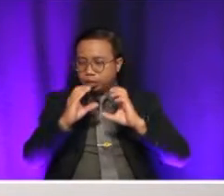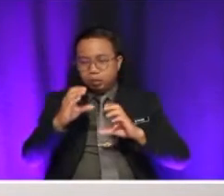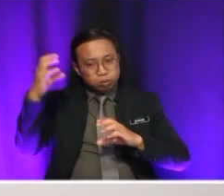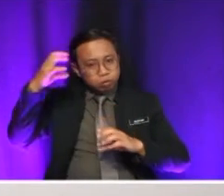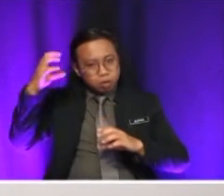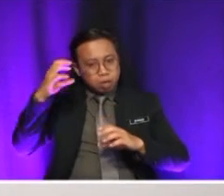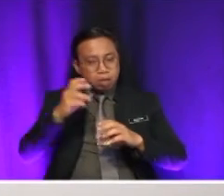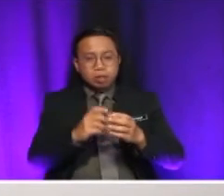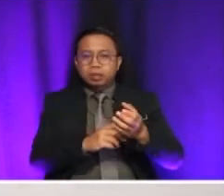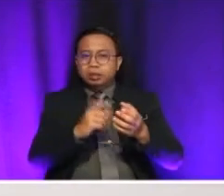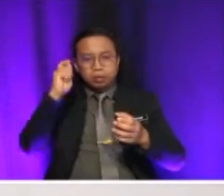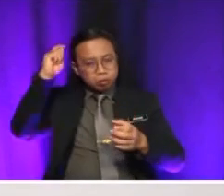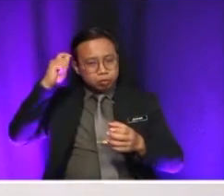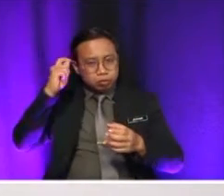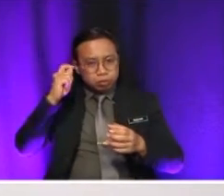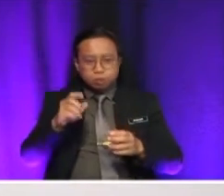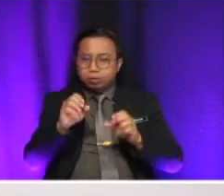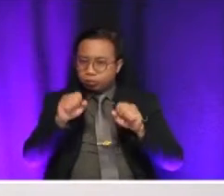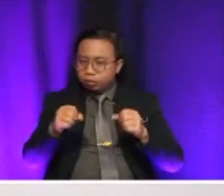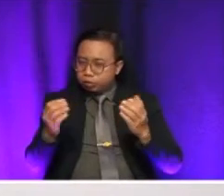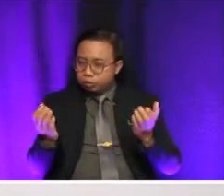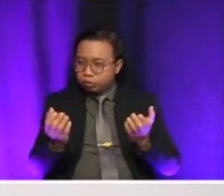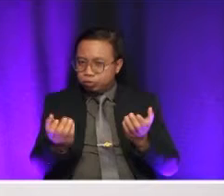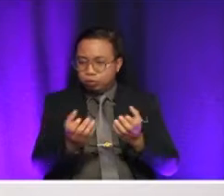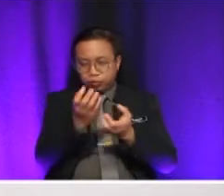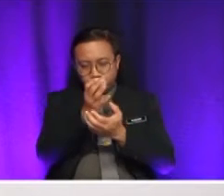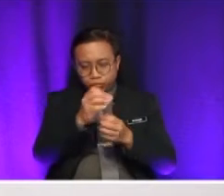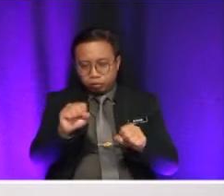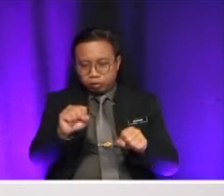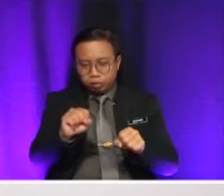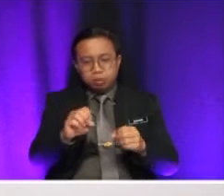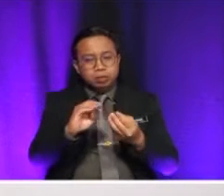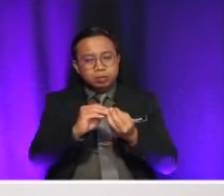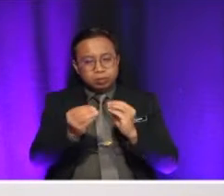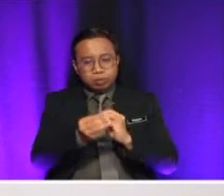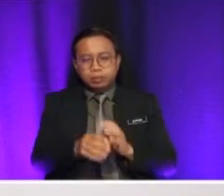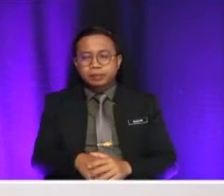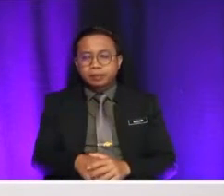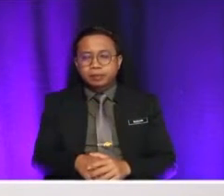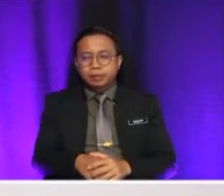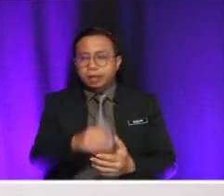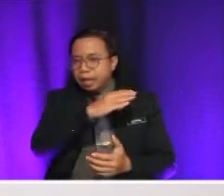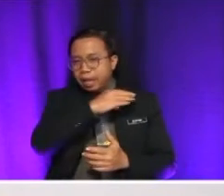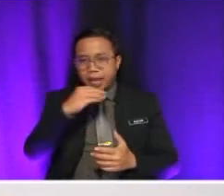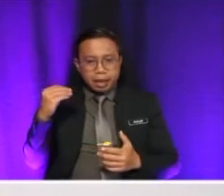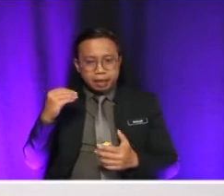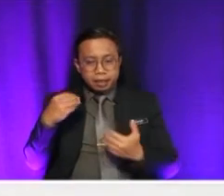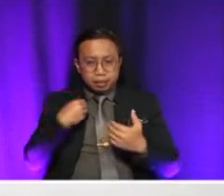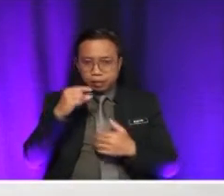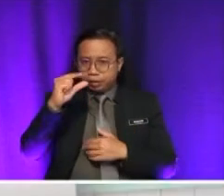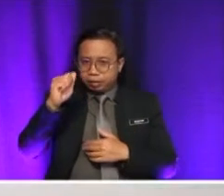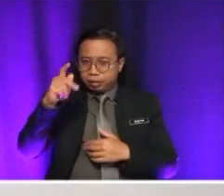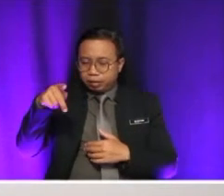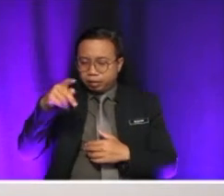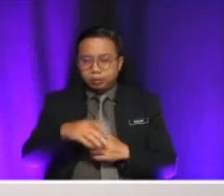technology can deal with some of these problems by converting light from the sun into energy. And there's a gap between, and